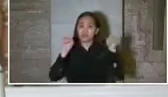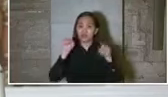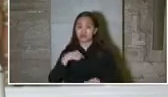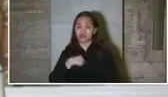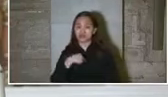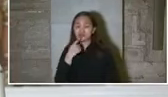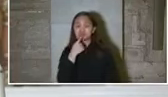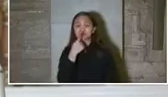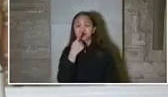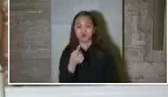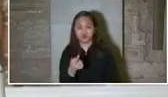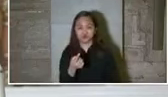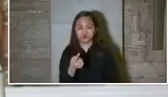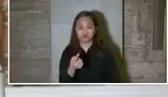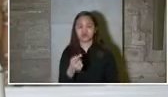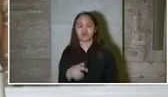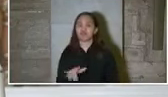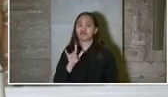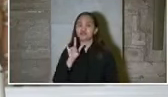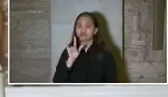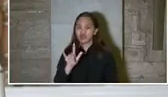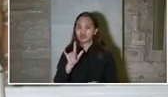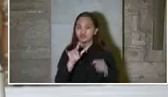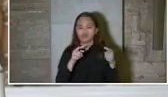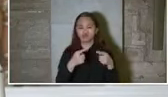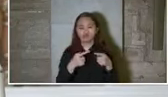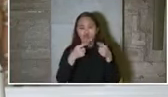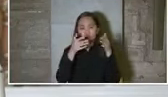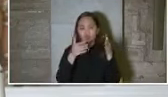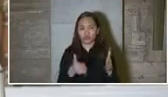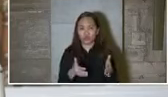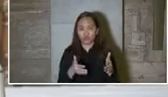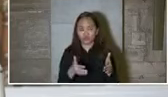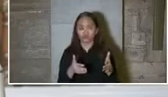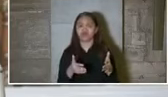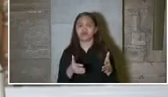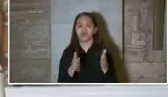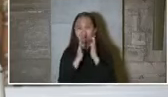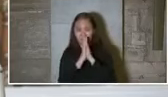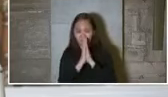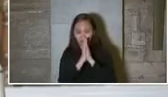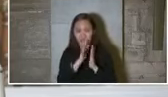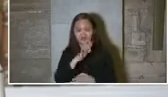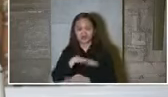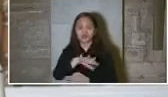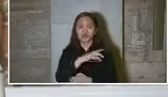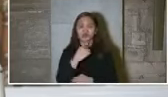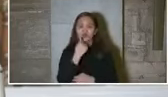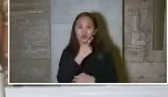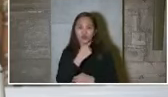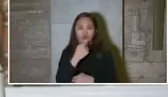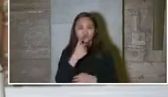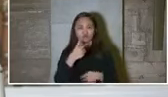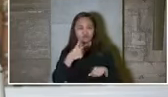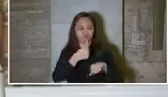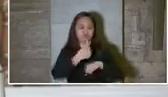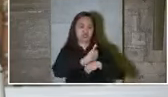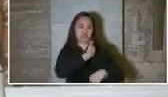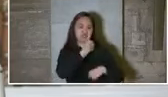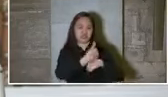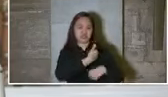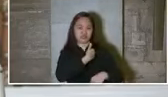to you, love your enemies and pray for those who persecute you,